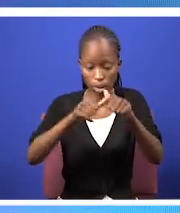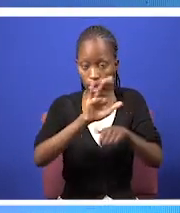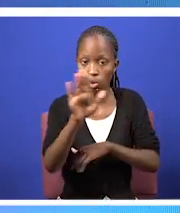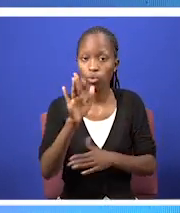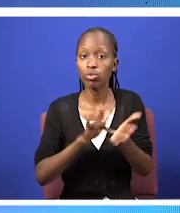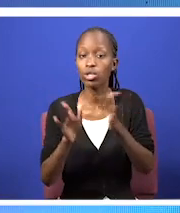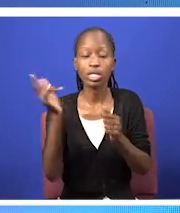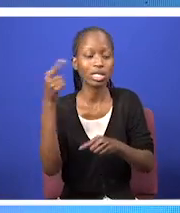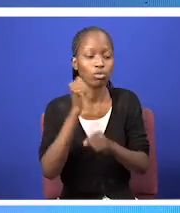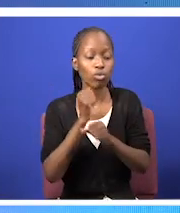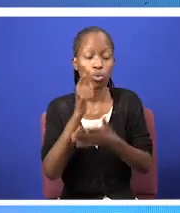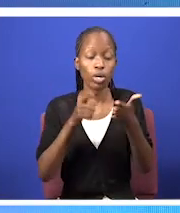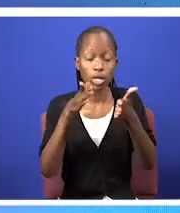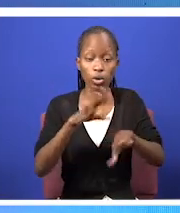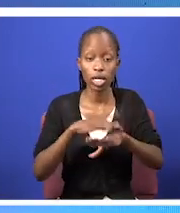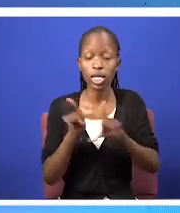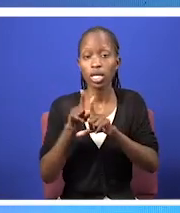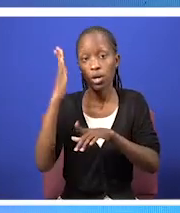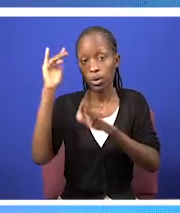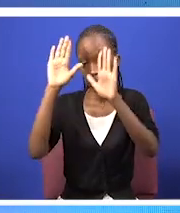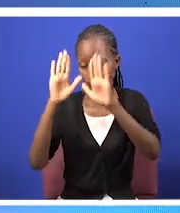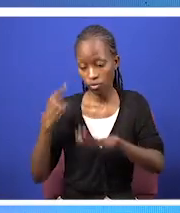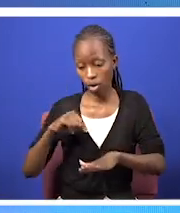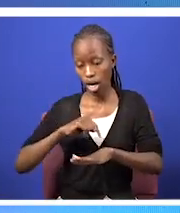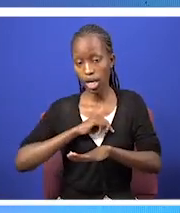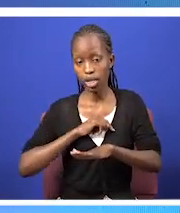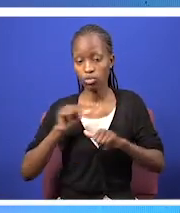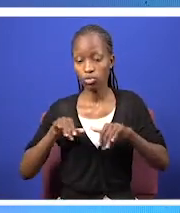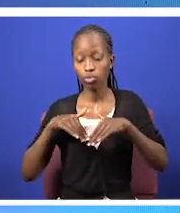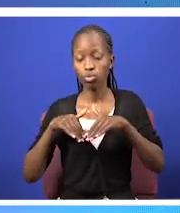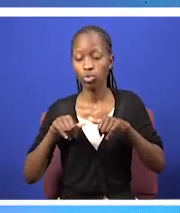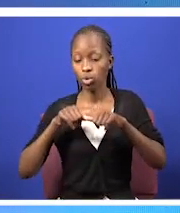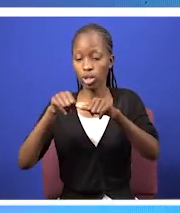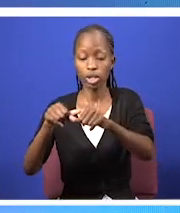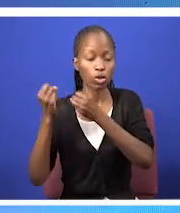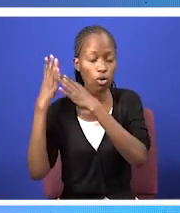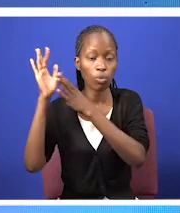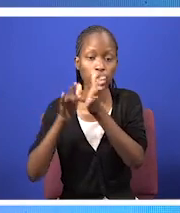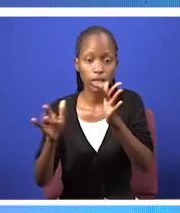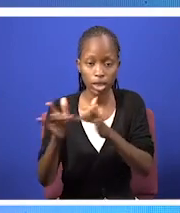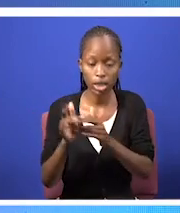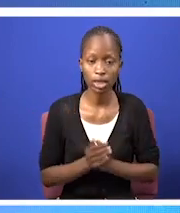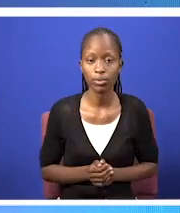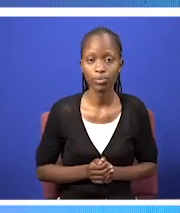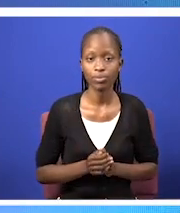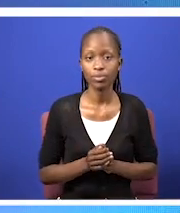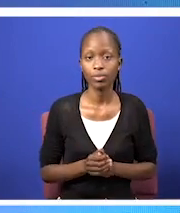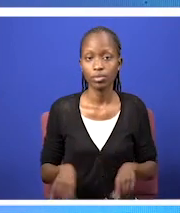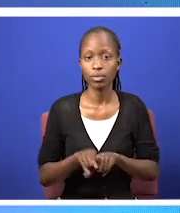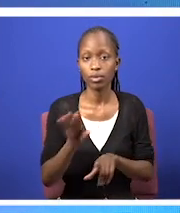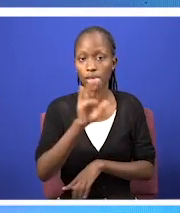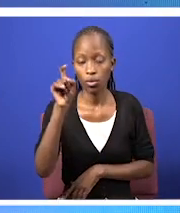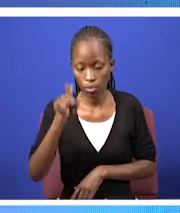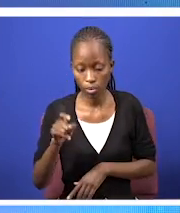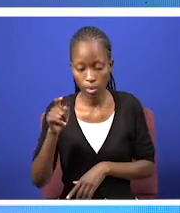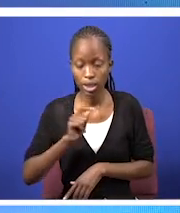what Jesus came to do upon the earth, and why it's important for us to keep following him as we must do. And